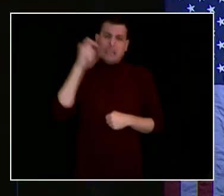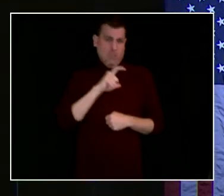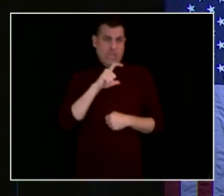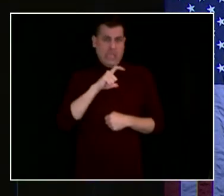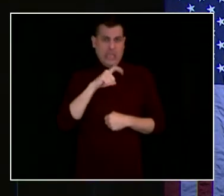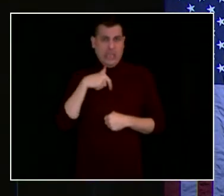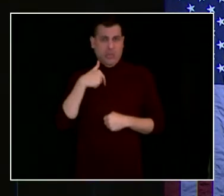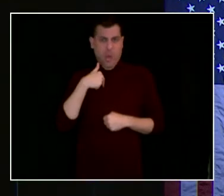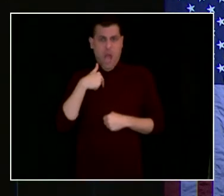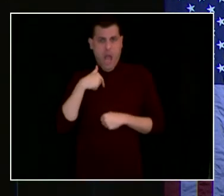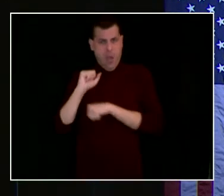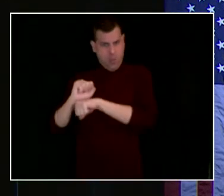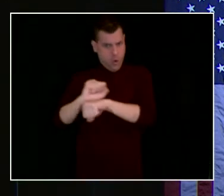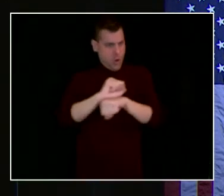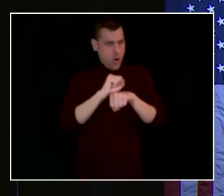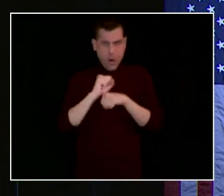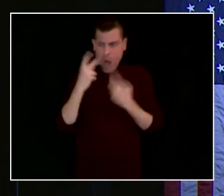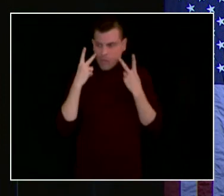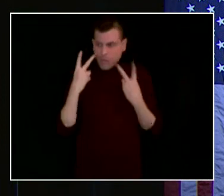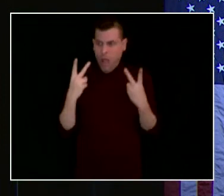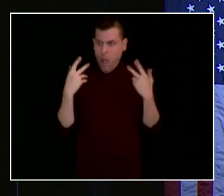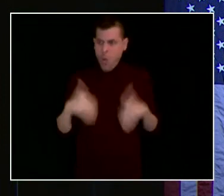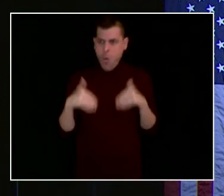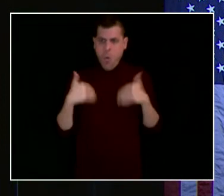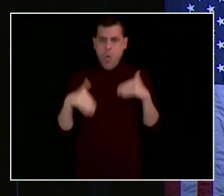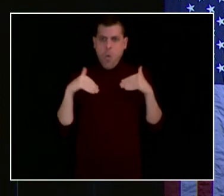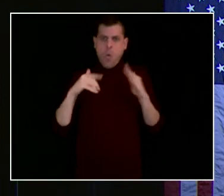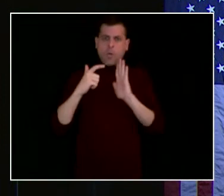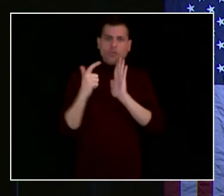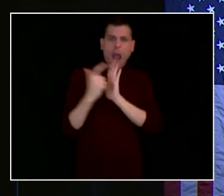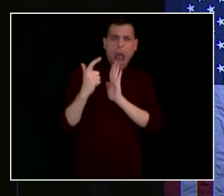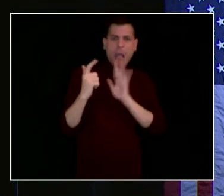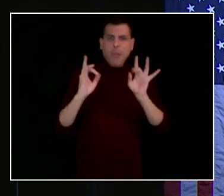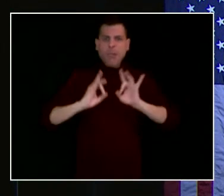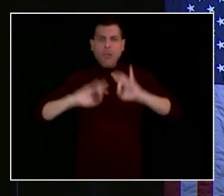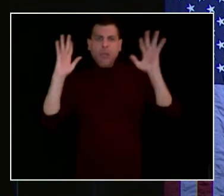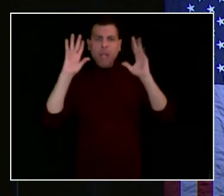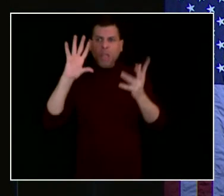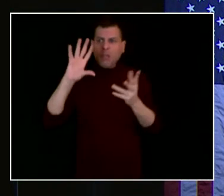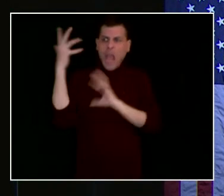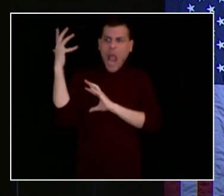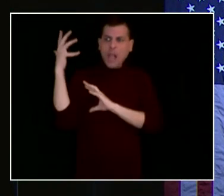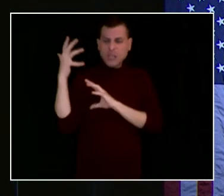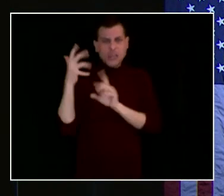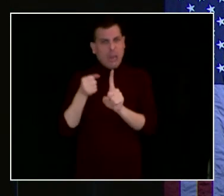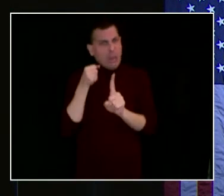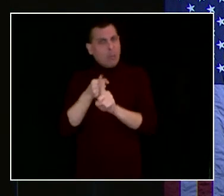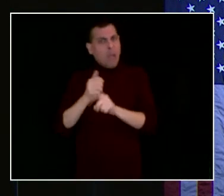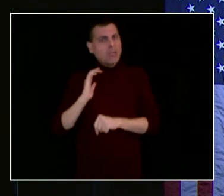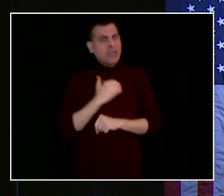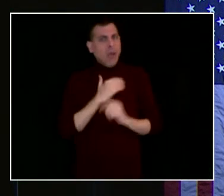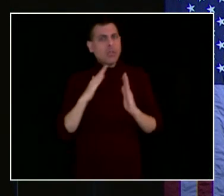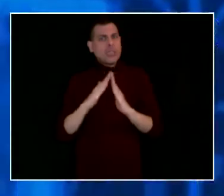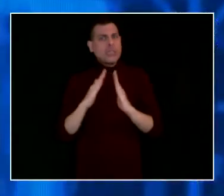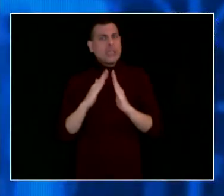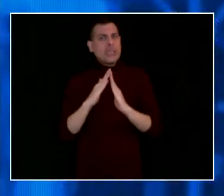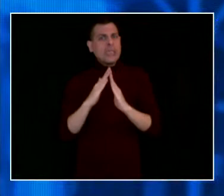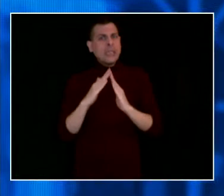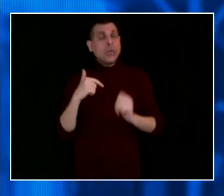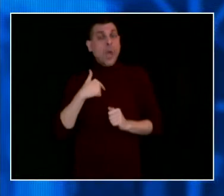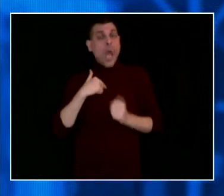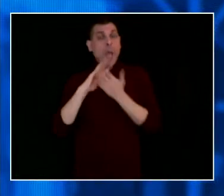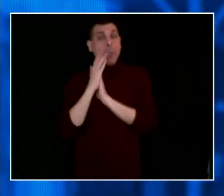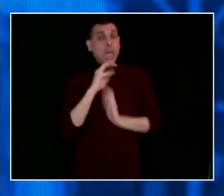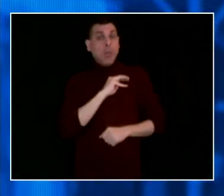what crime and chaos can do to a city. When we came into office, we made it clear that we would not slide